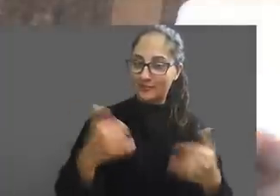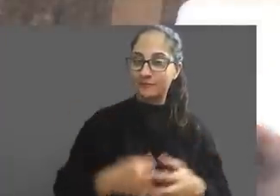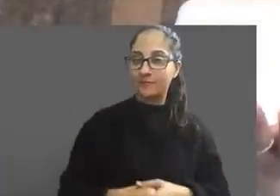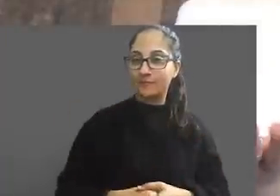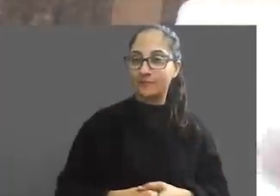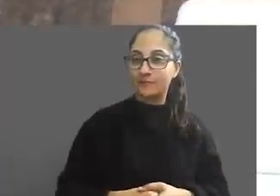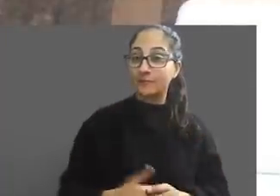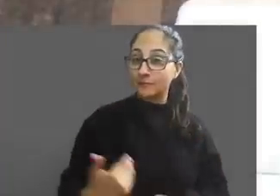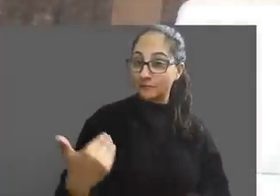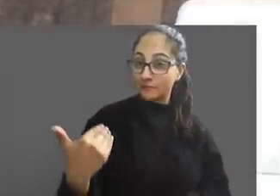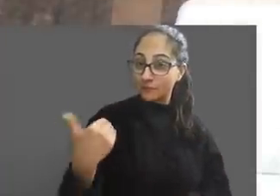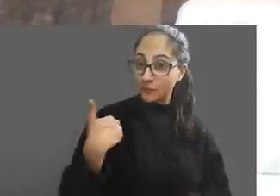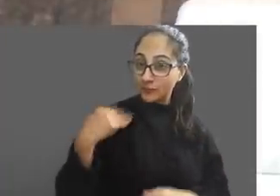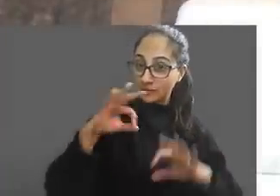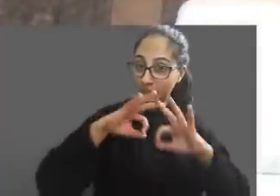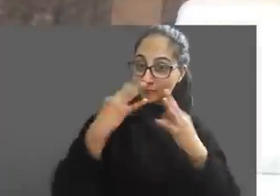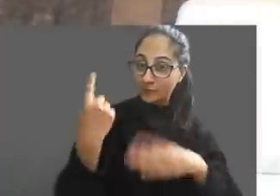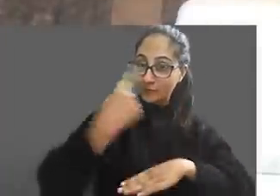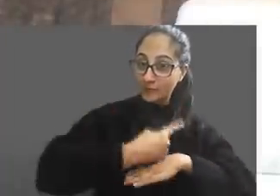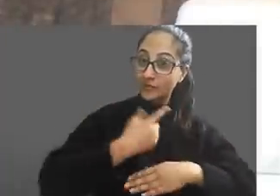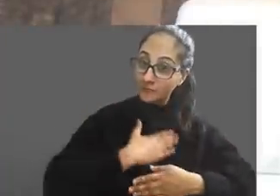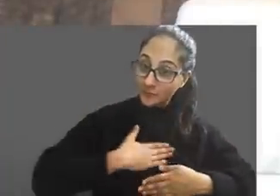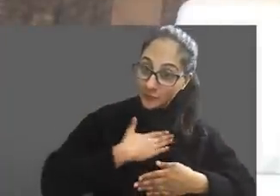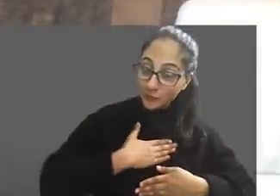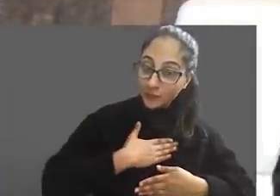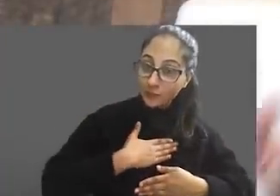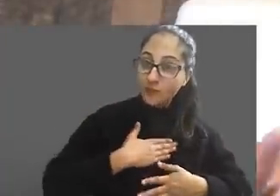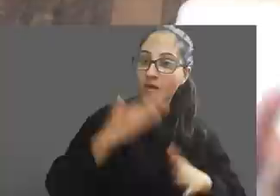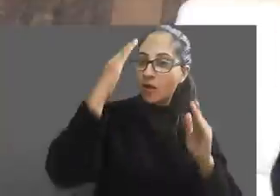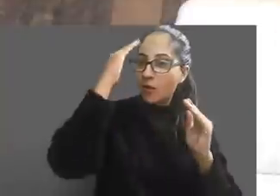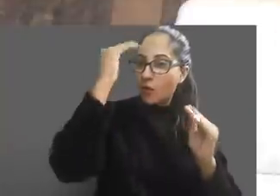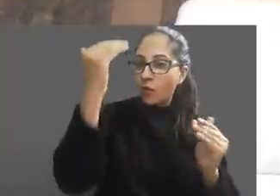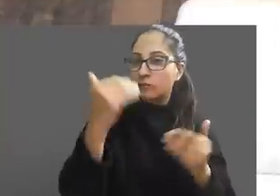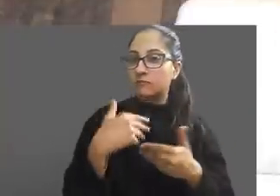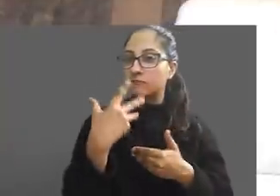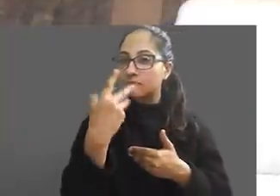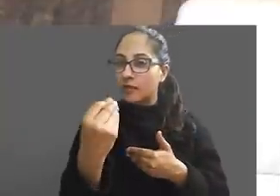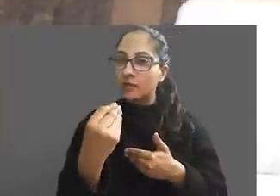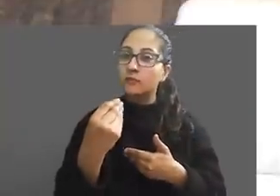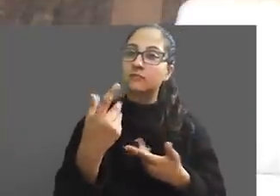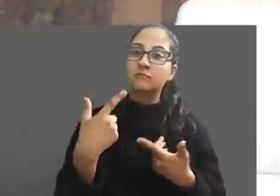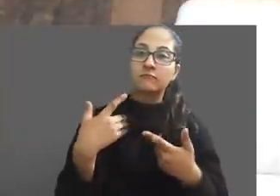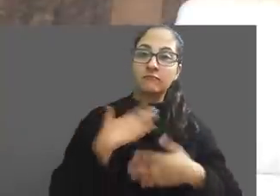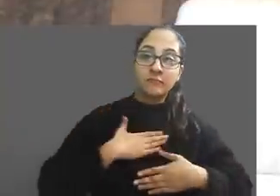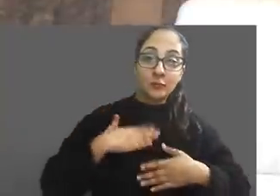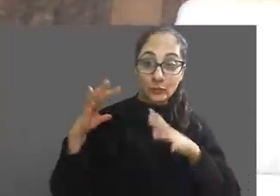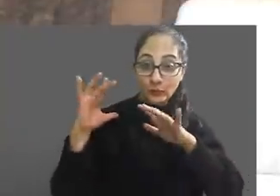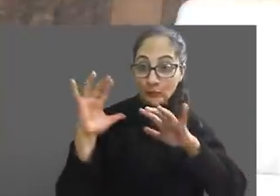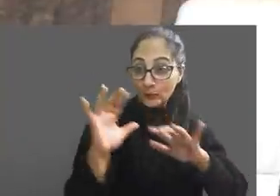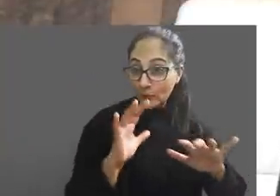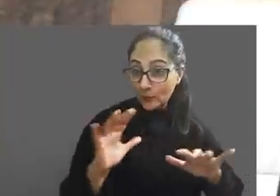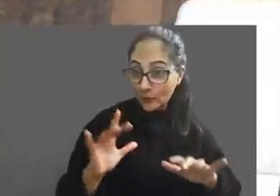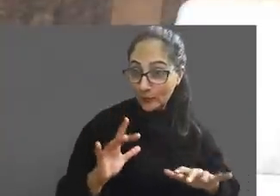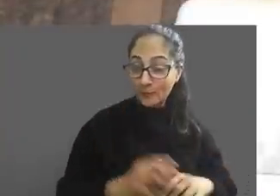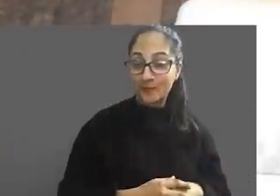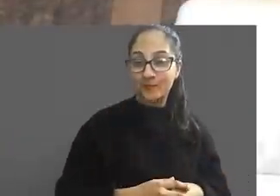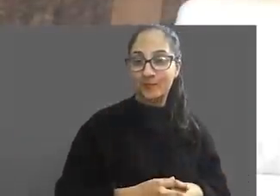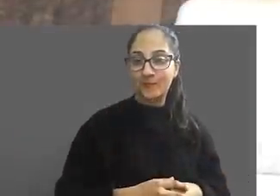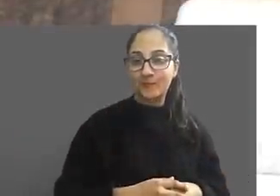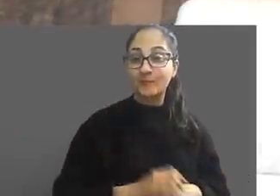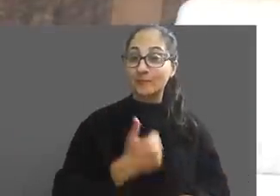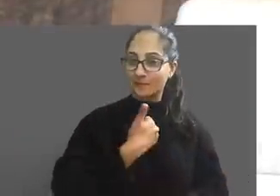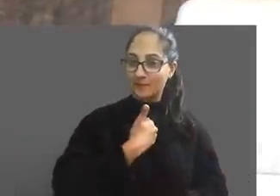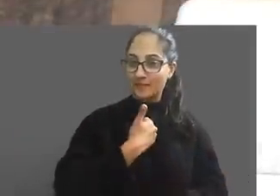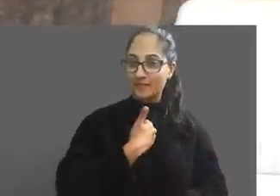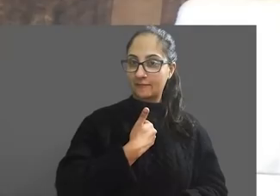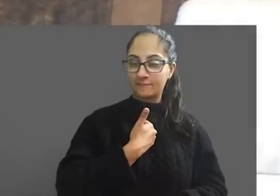I also hope you all had a wonderful Family Day weekend and got a chance to spend some time together and go out. Perhaps you were able to enjoy the